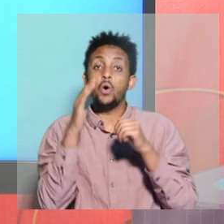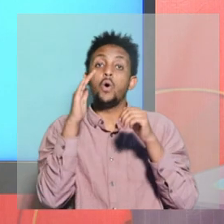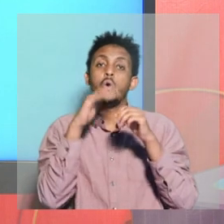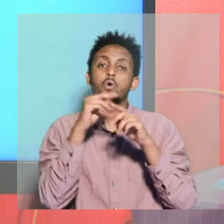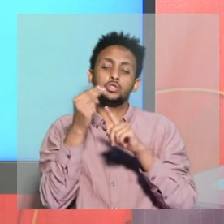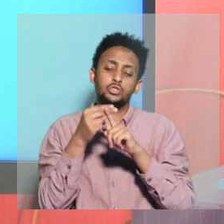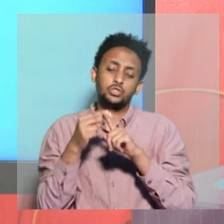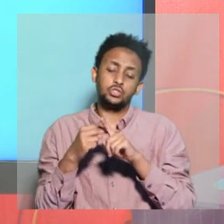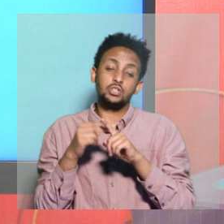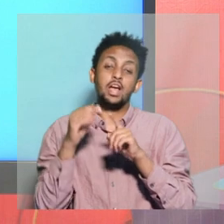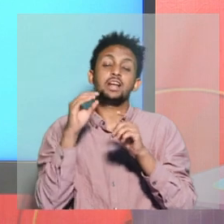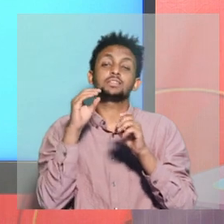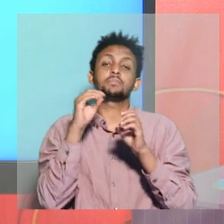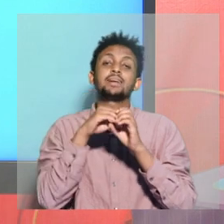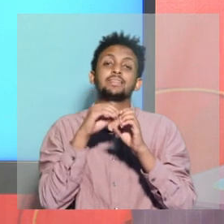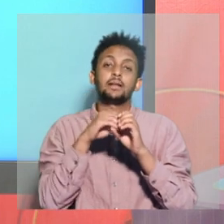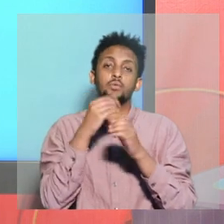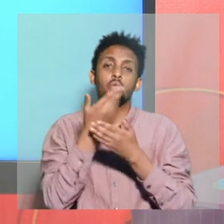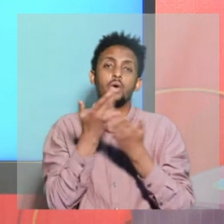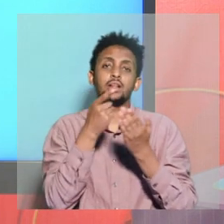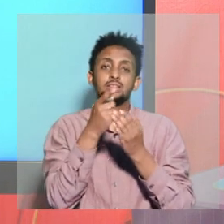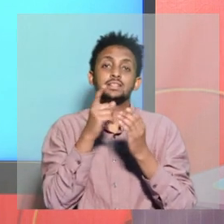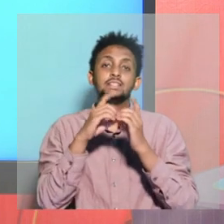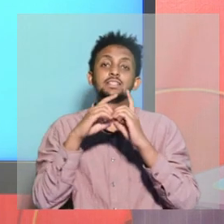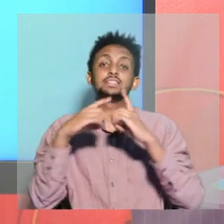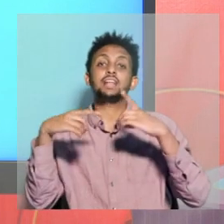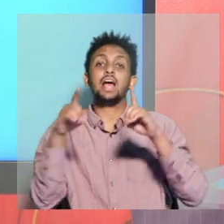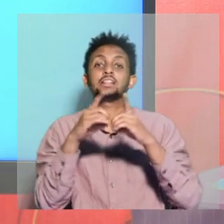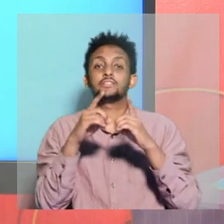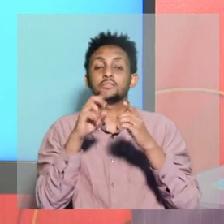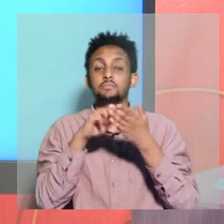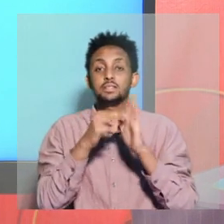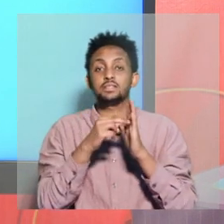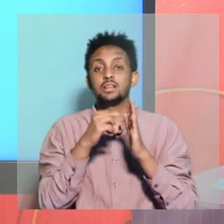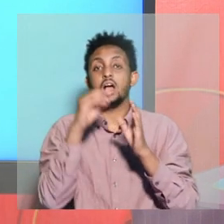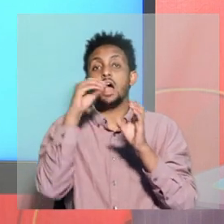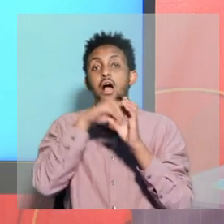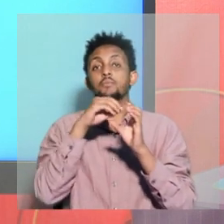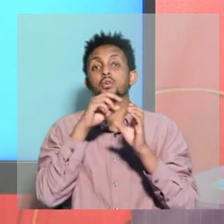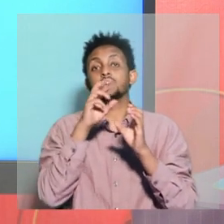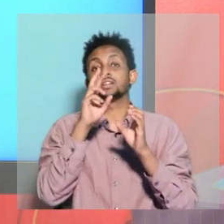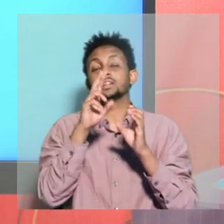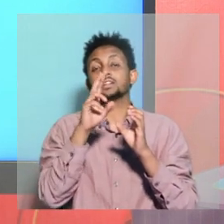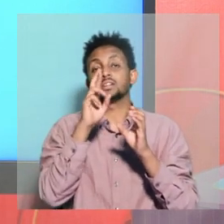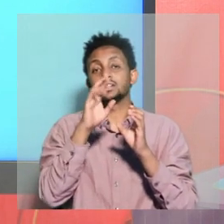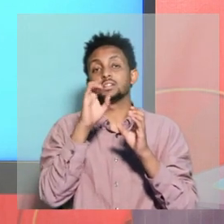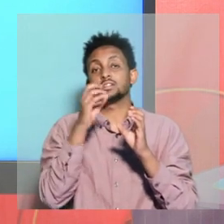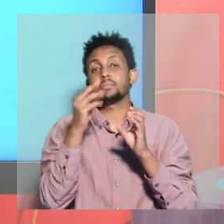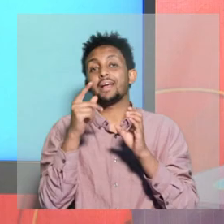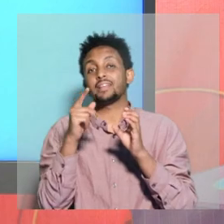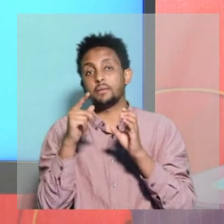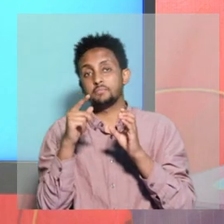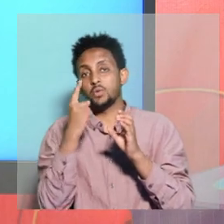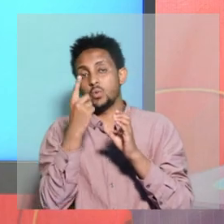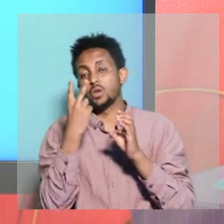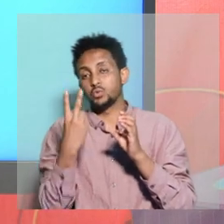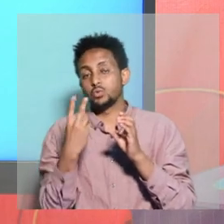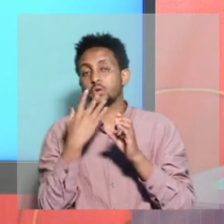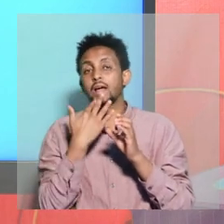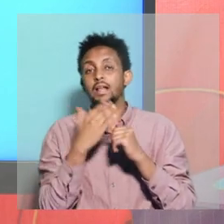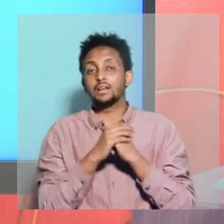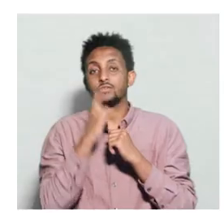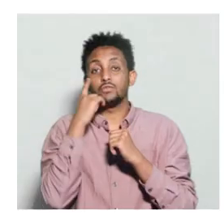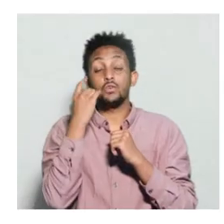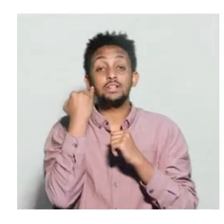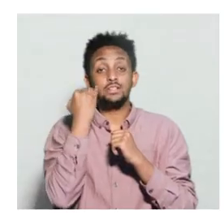each spectrum, whereas the destructive interference means among the spectrum, you might miss one or two colors.